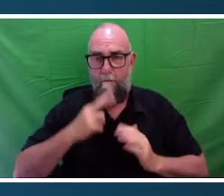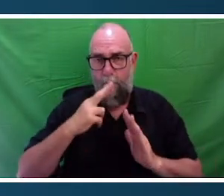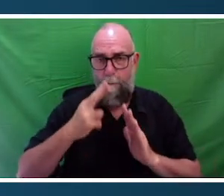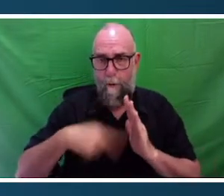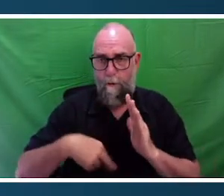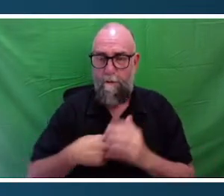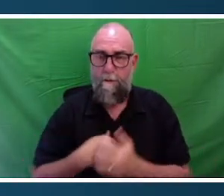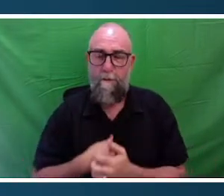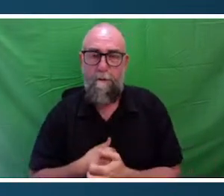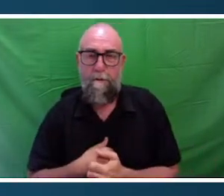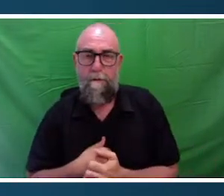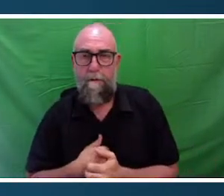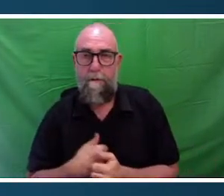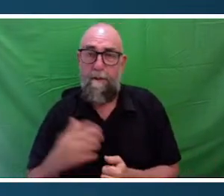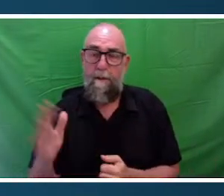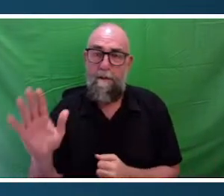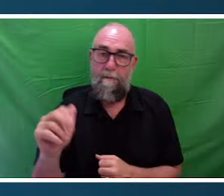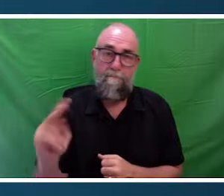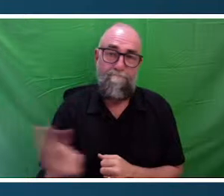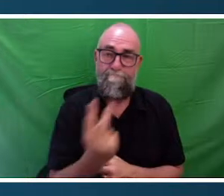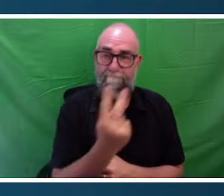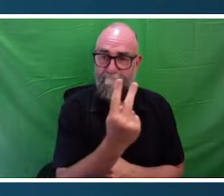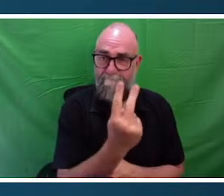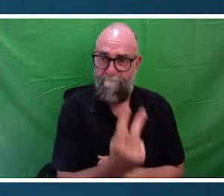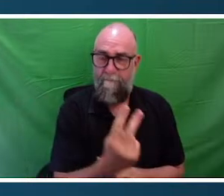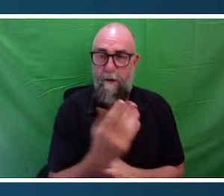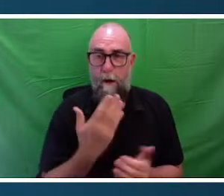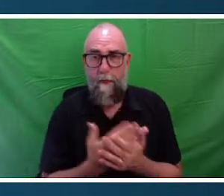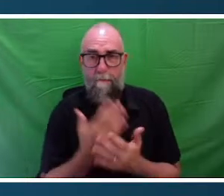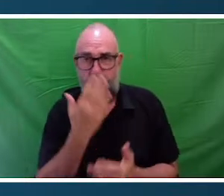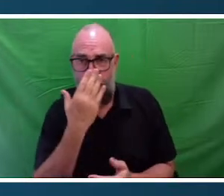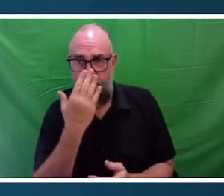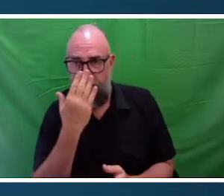Ryan come to the front?